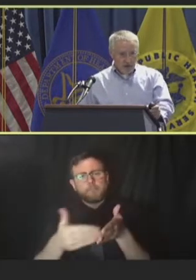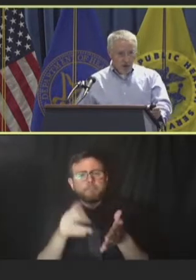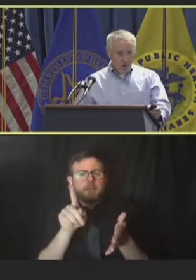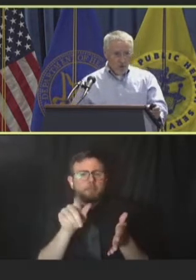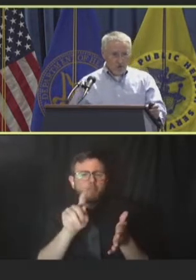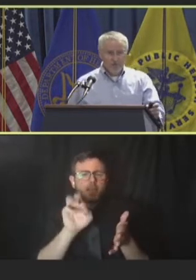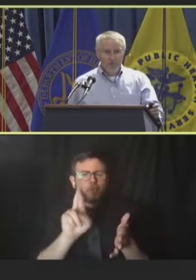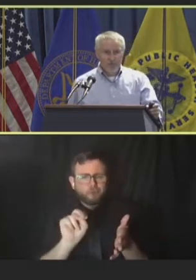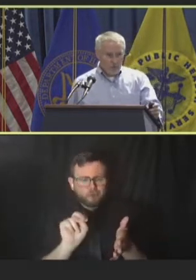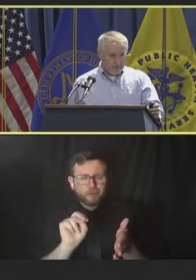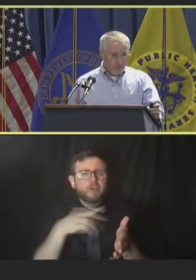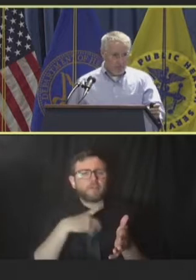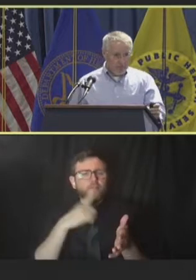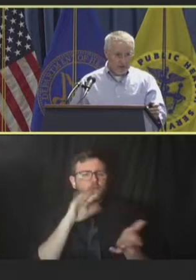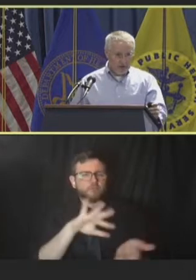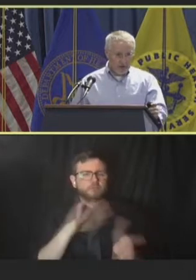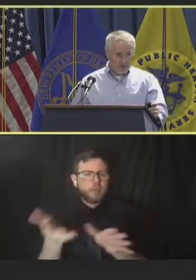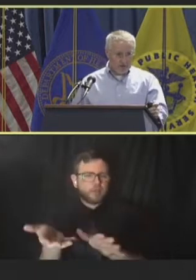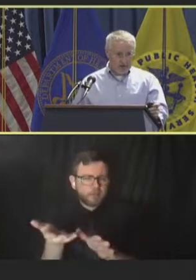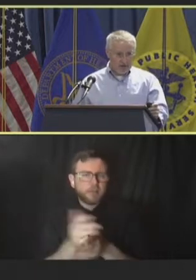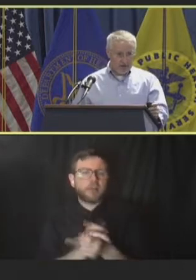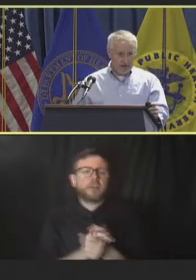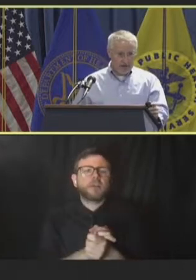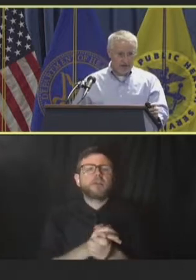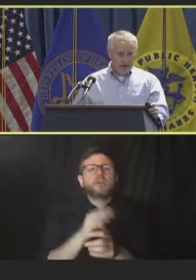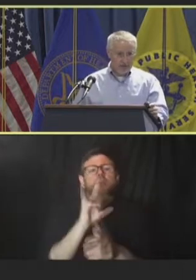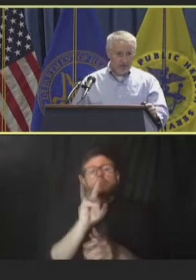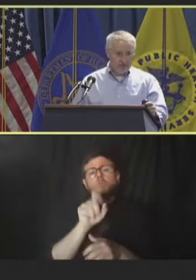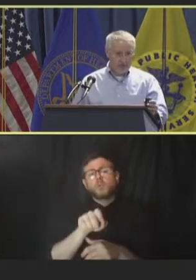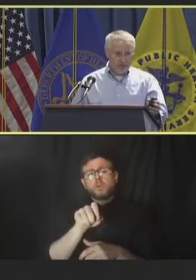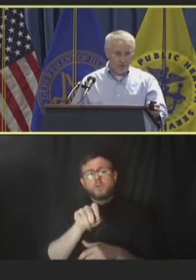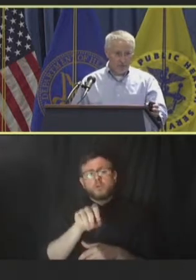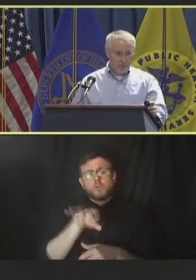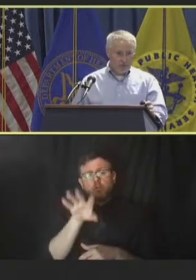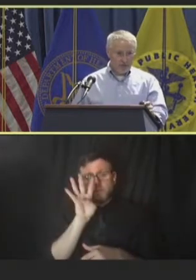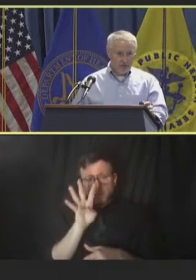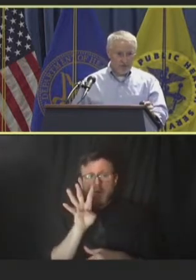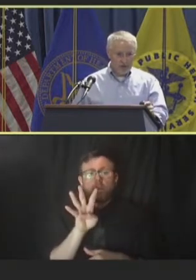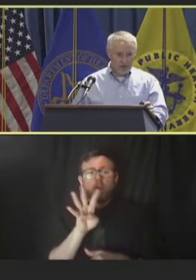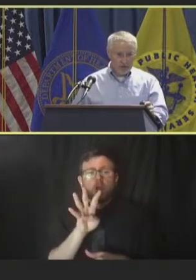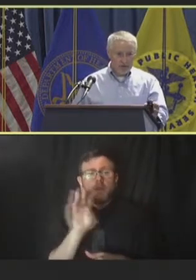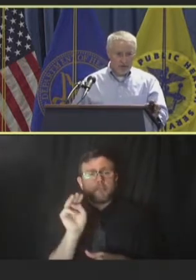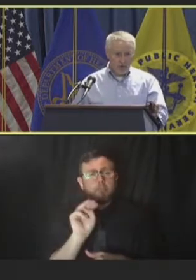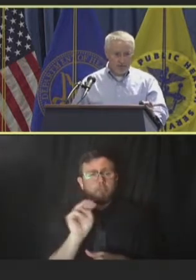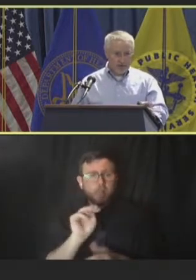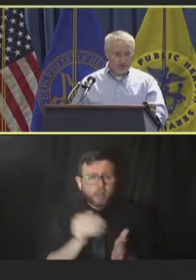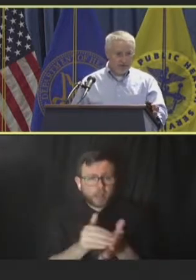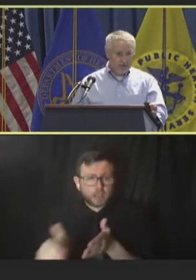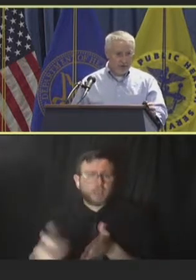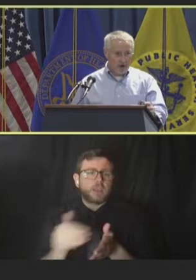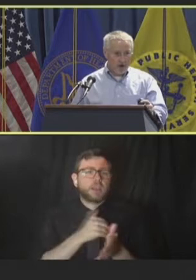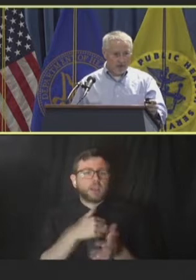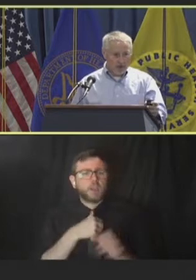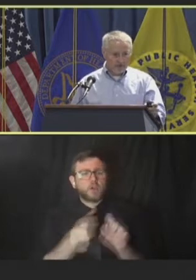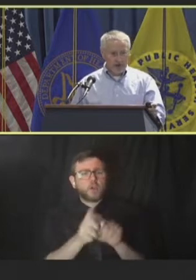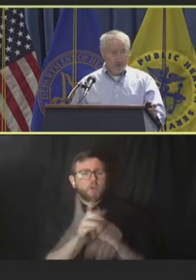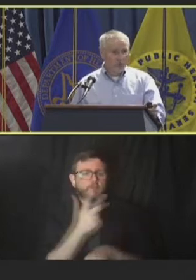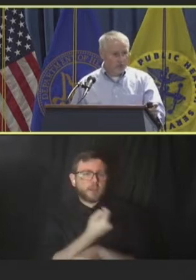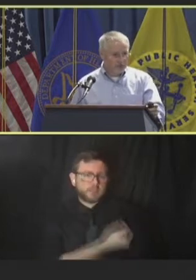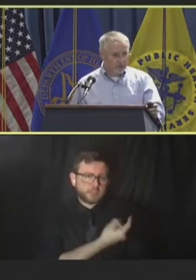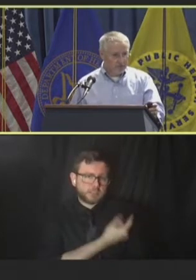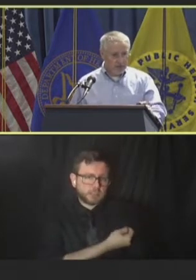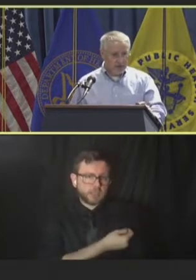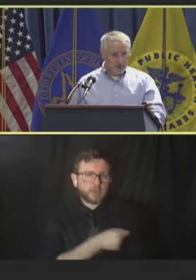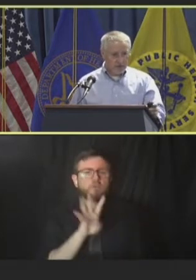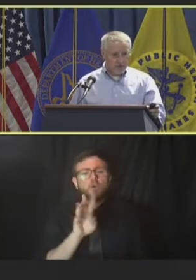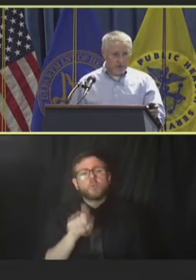In a cohort of 6.4 million COVID-19 vaccinees and 4.6 million demographically similar unvaccinated